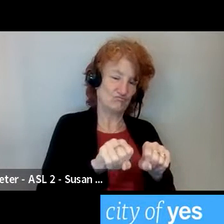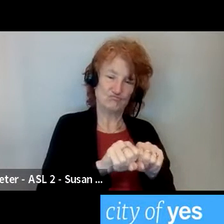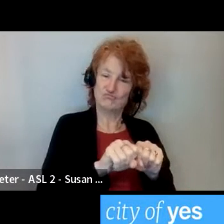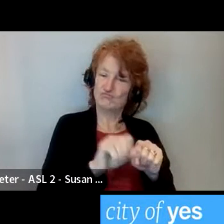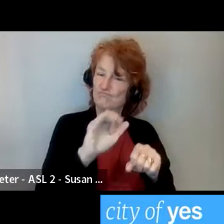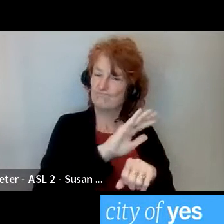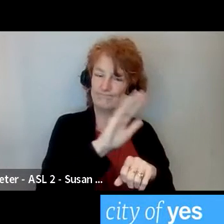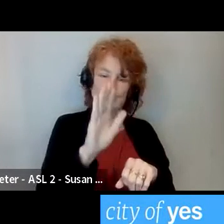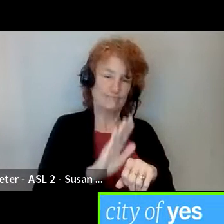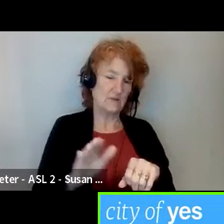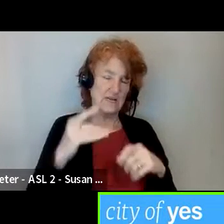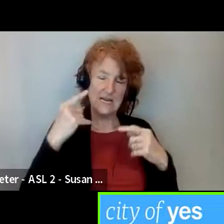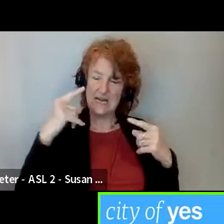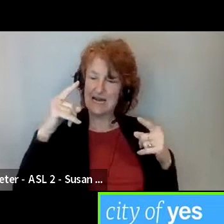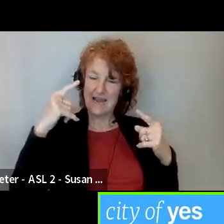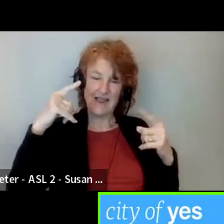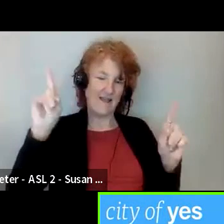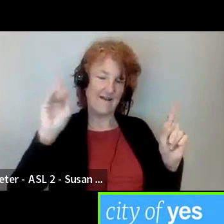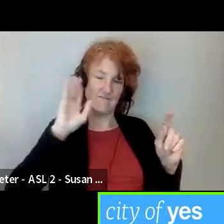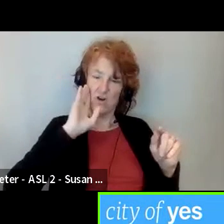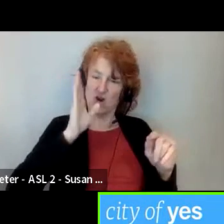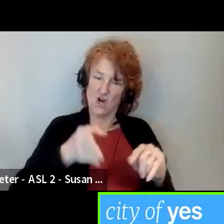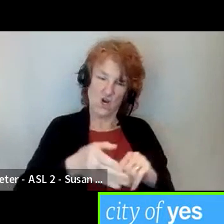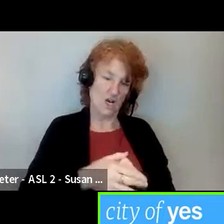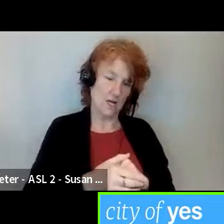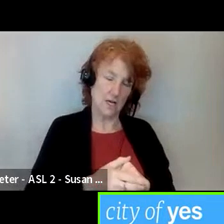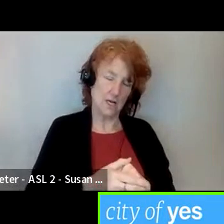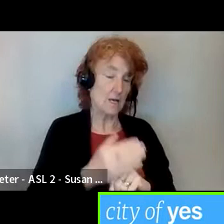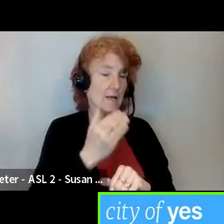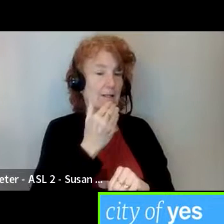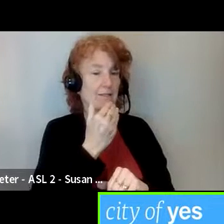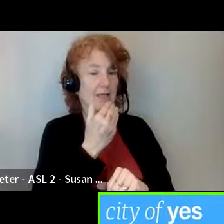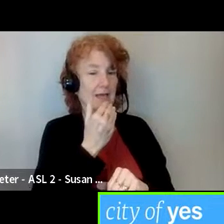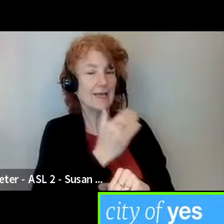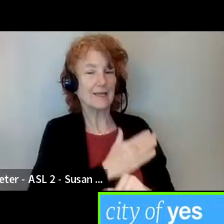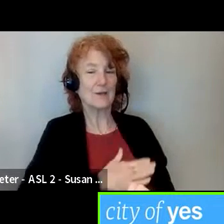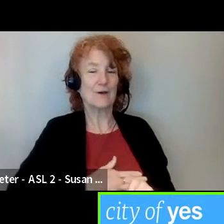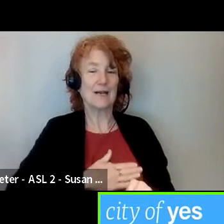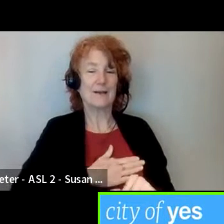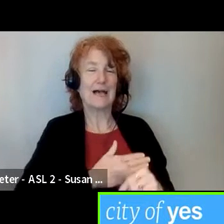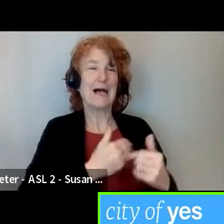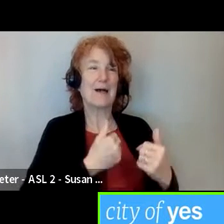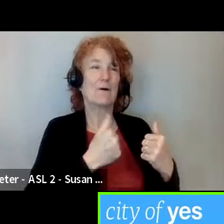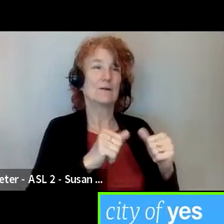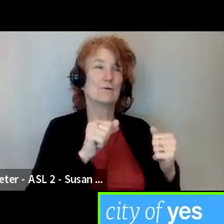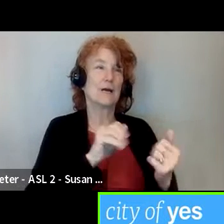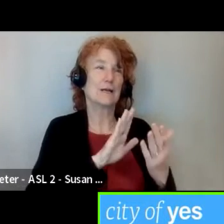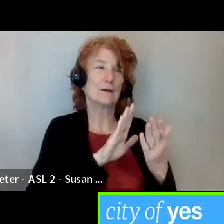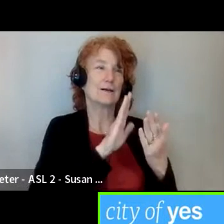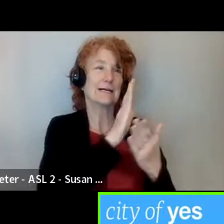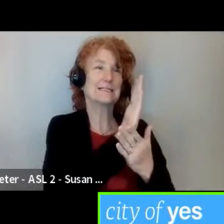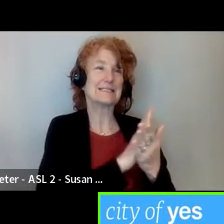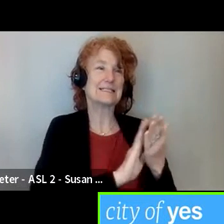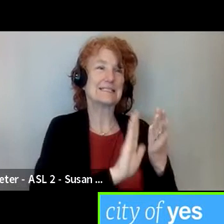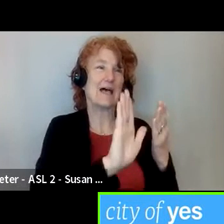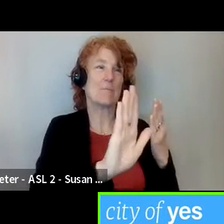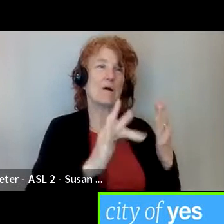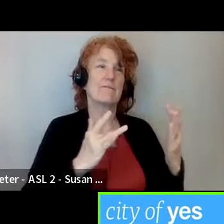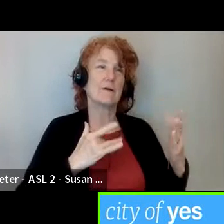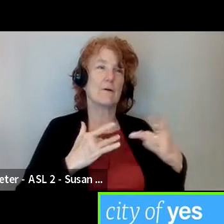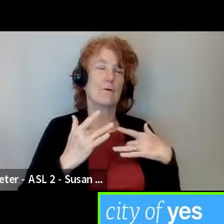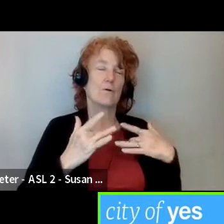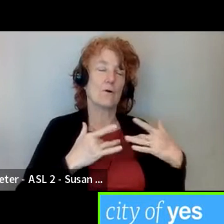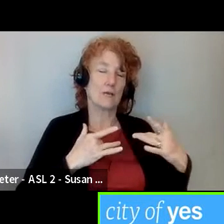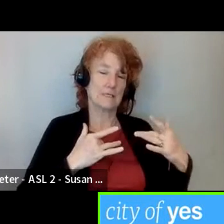Thanks, so I Dave. guess that. Thanks, David. I appreciate it. I'll try to address some of the concerns that you mentioned